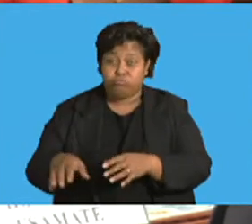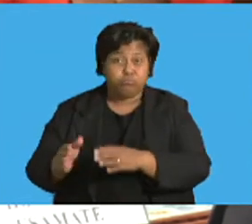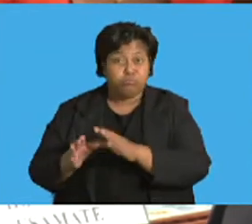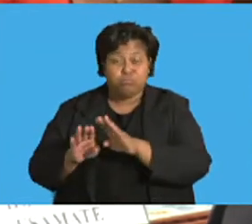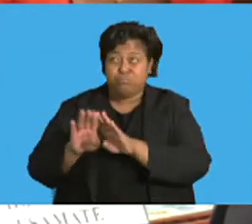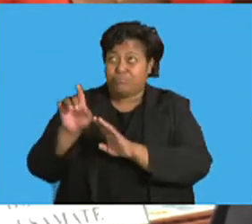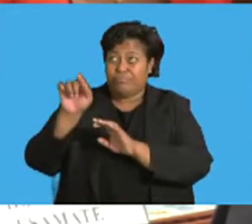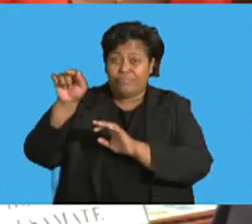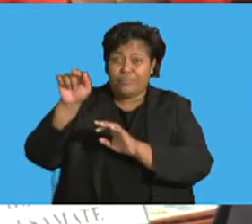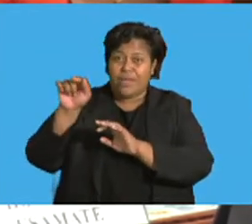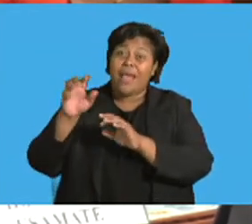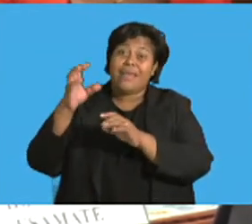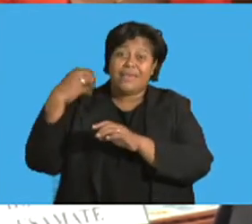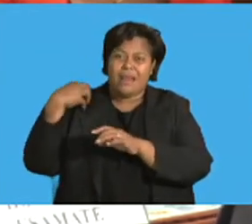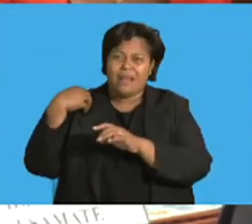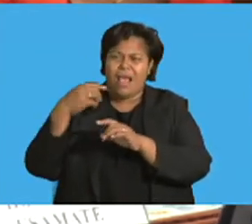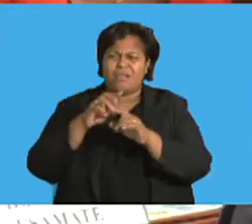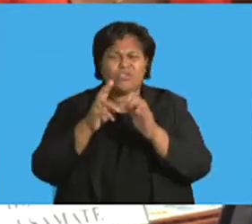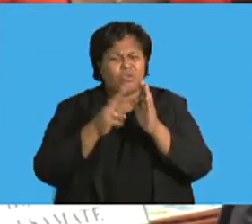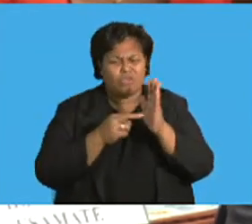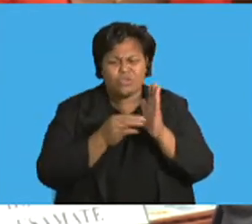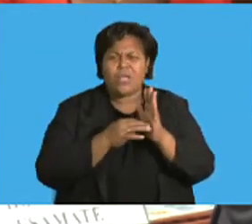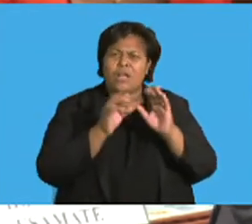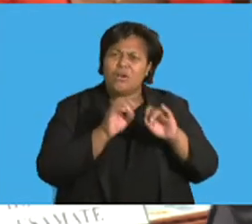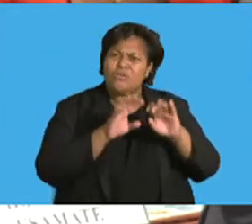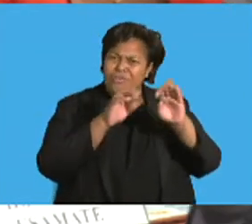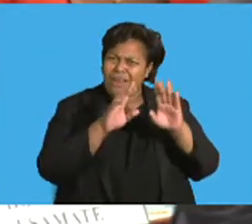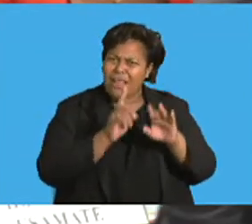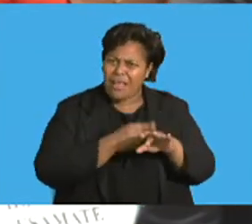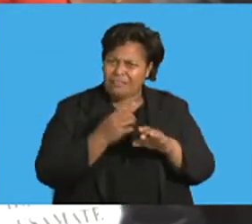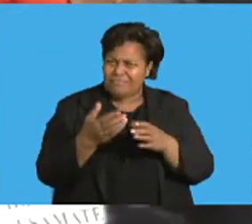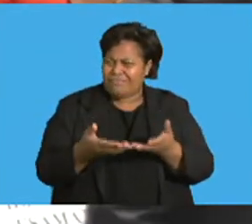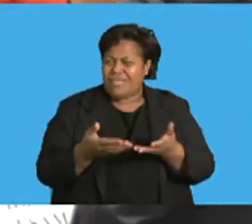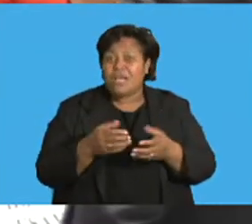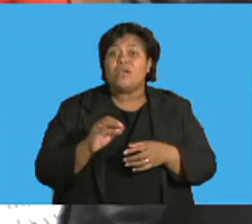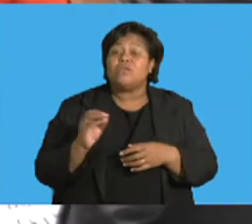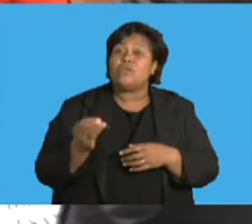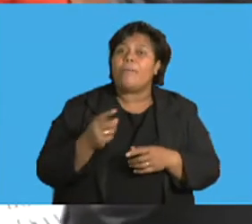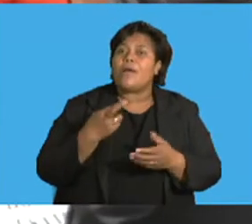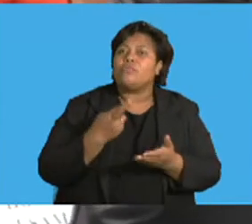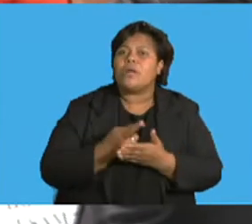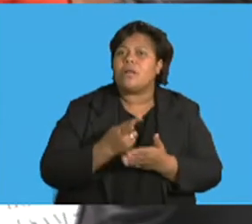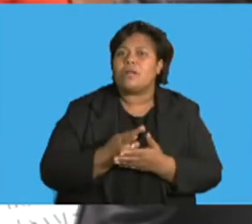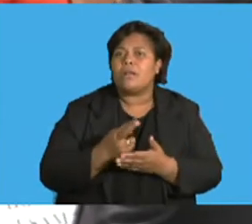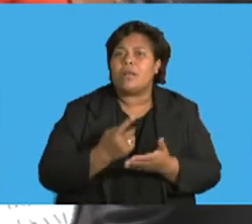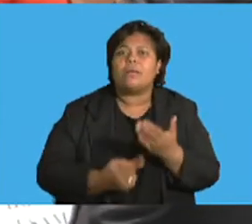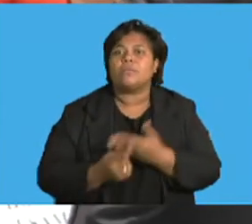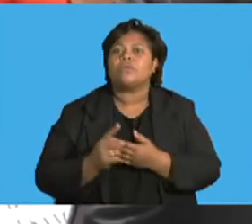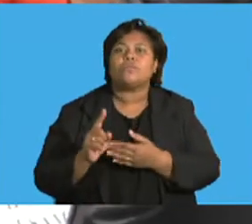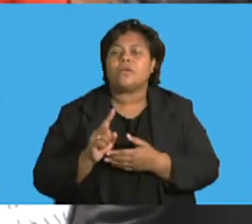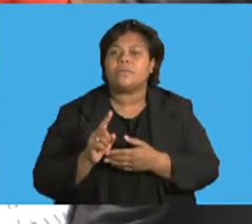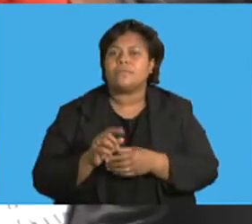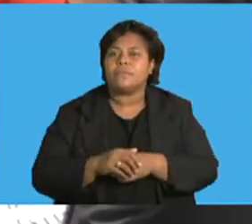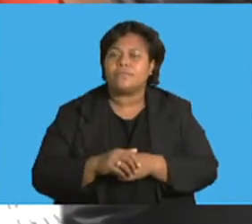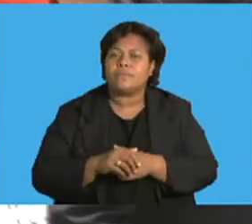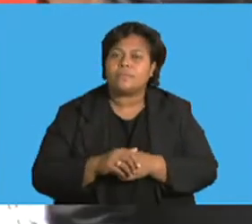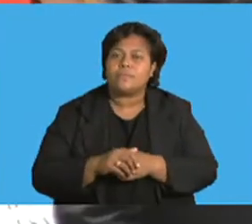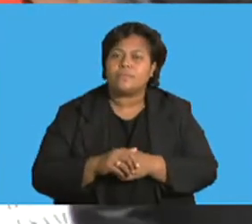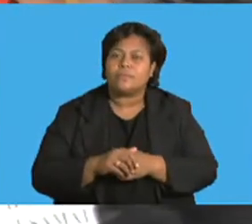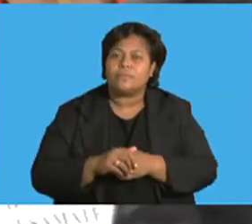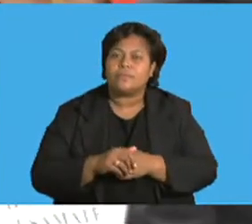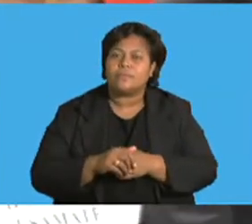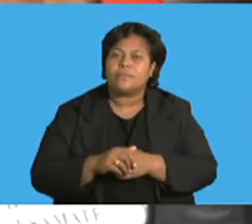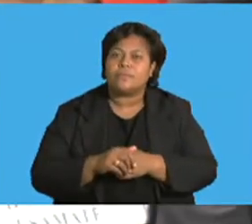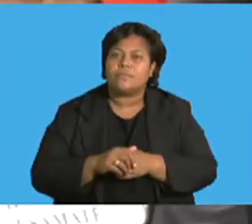their research, Mr. Speaker, sir. Mr. Speaker, sir, the reality of the matter is, Mr. Speaker,